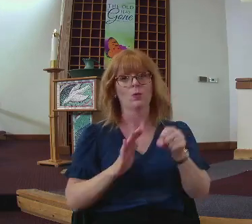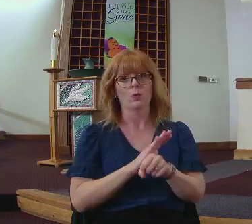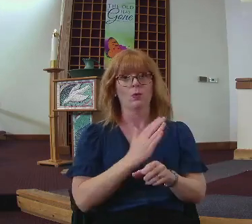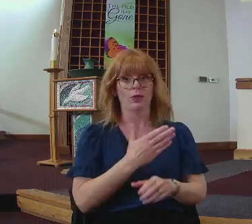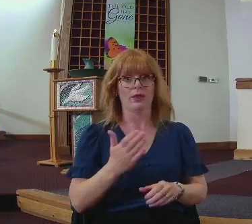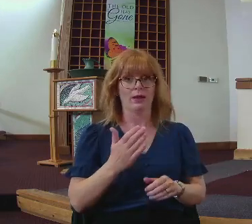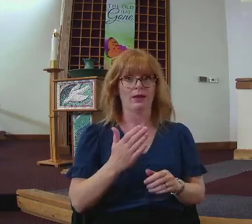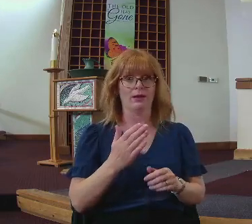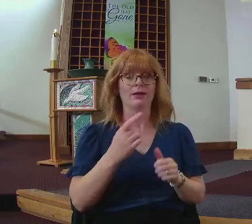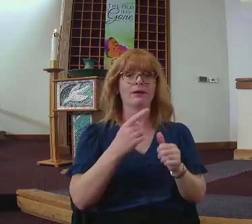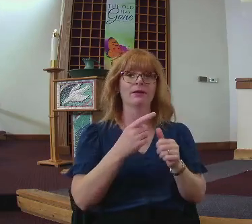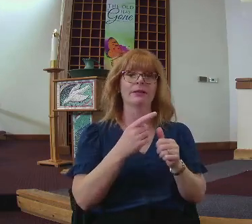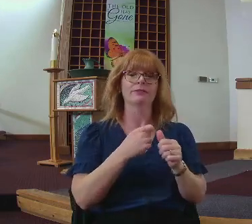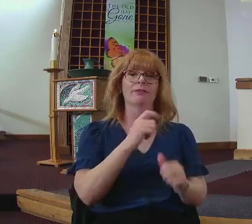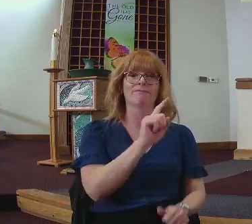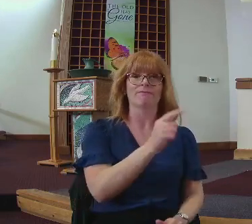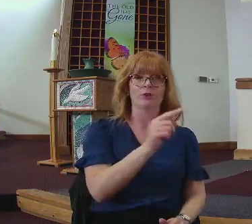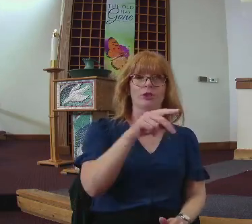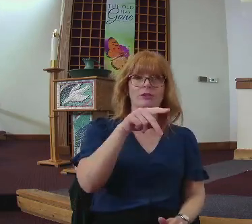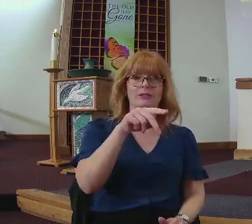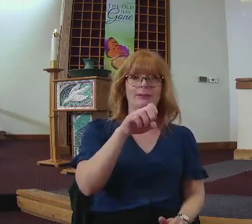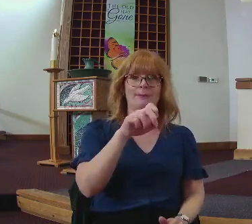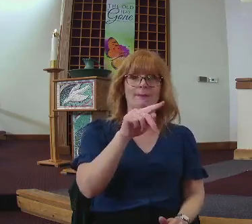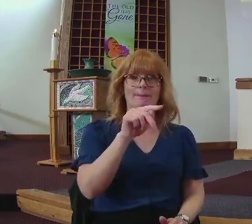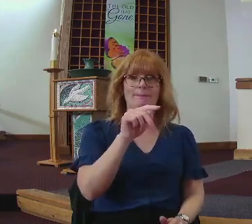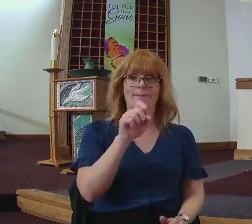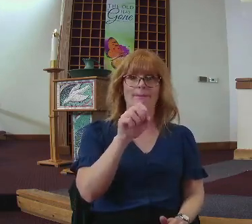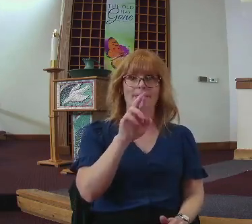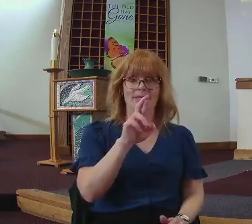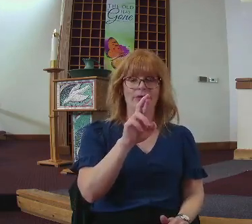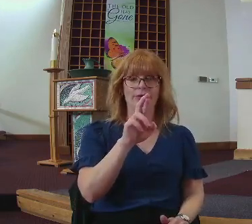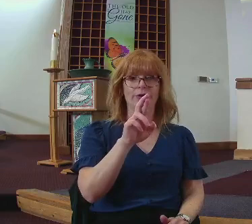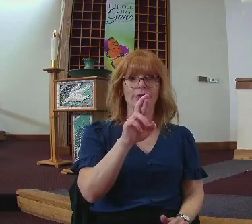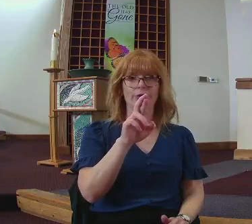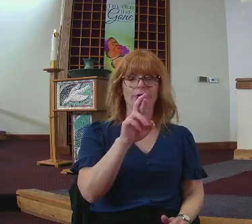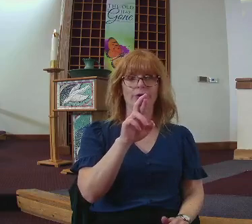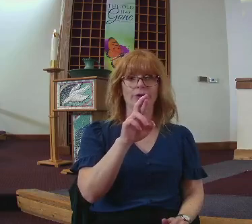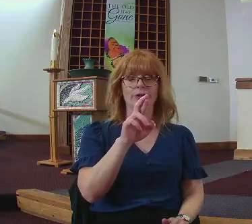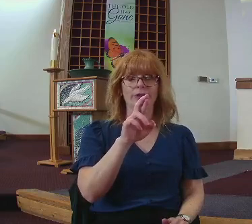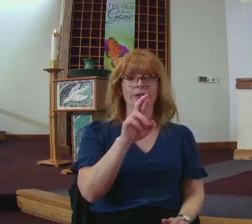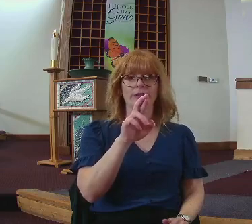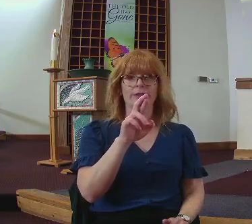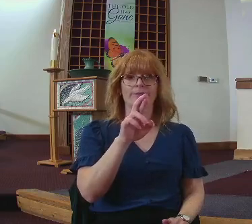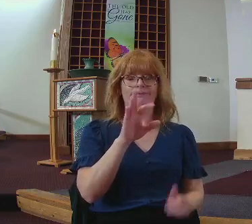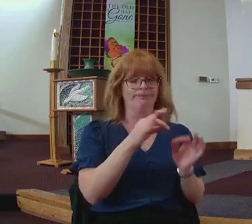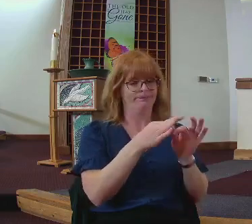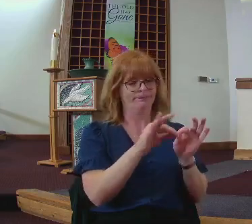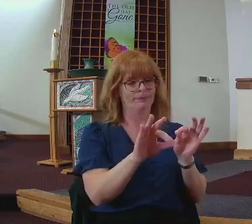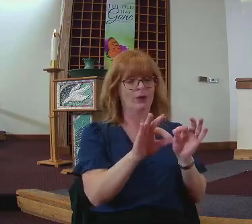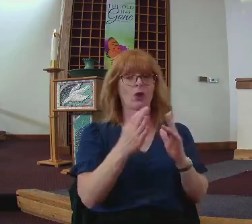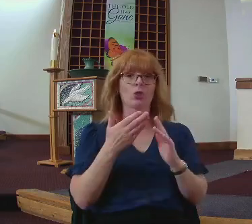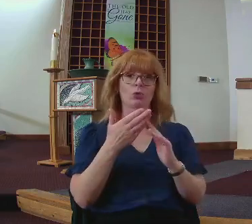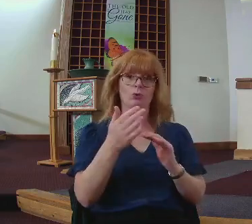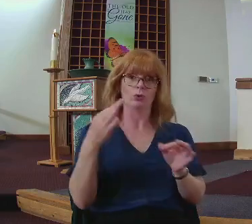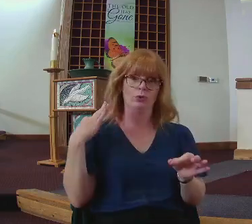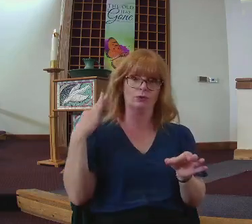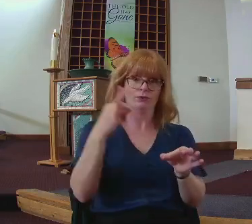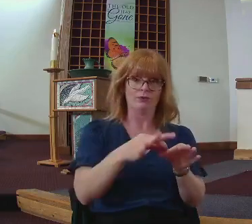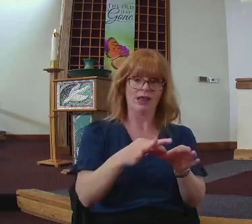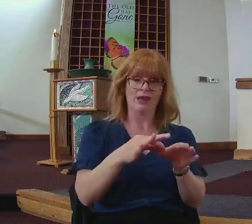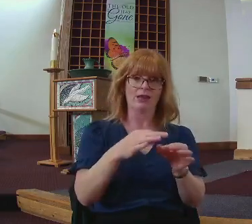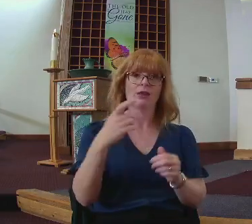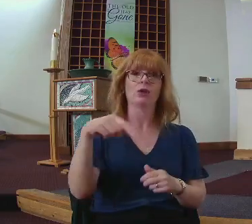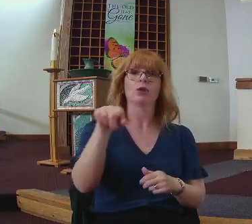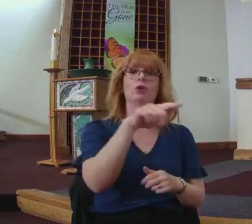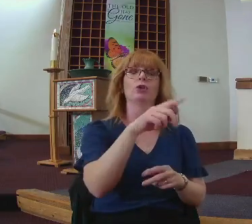comes from a book called 1 Peter, okay? And it says, through faith, you